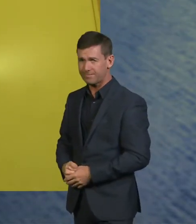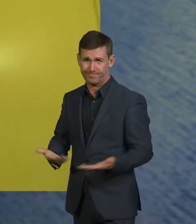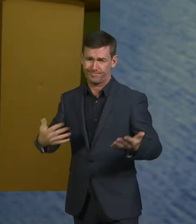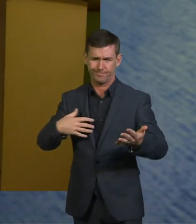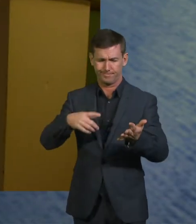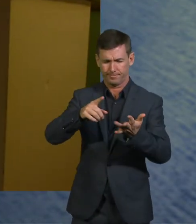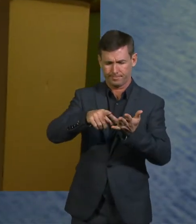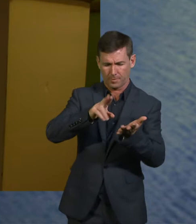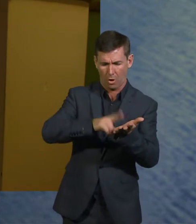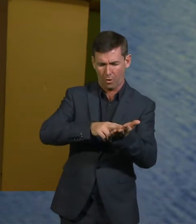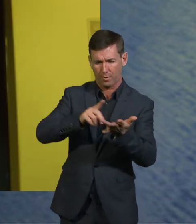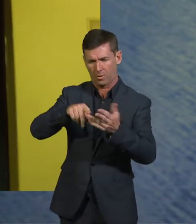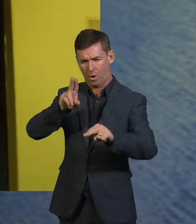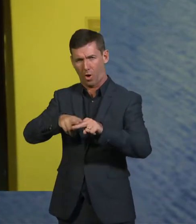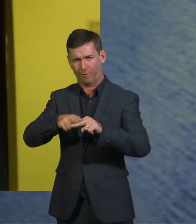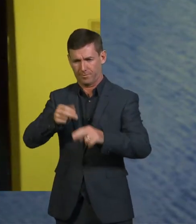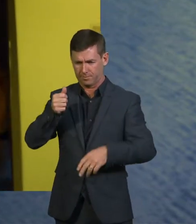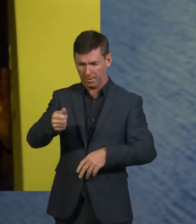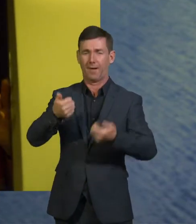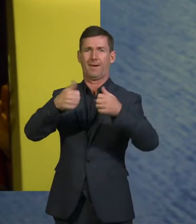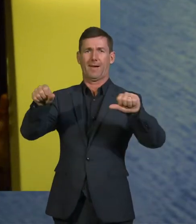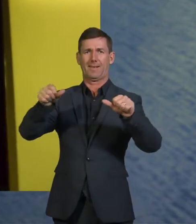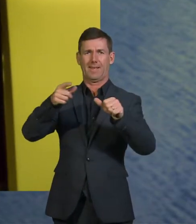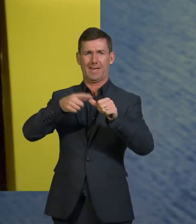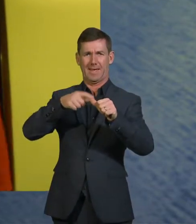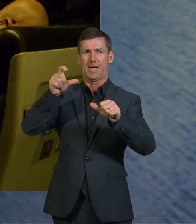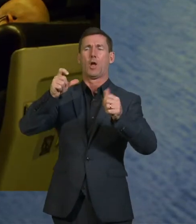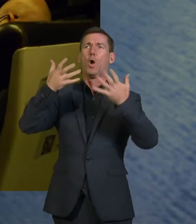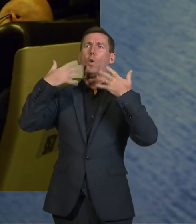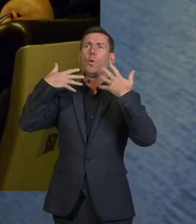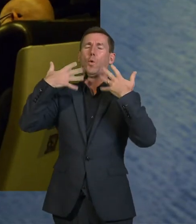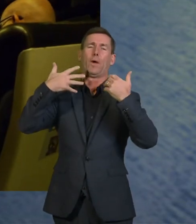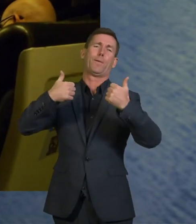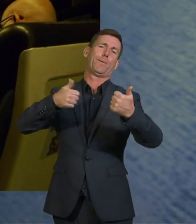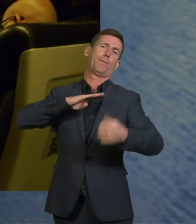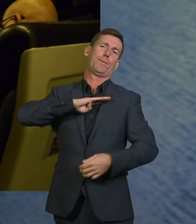again. It's working again, so we're good. We're all right.